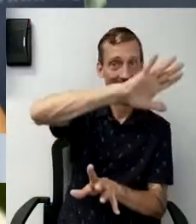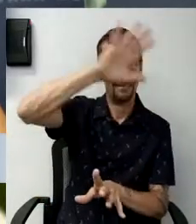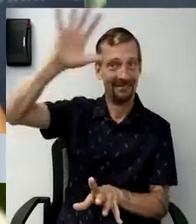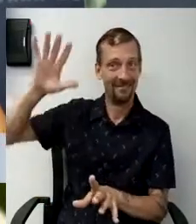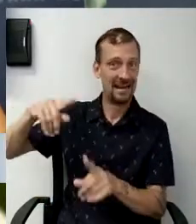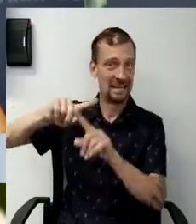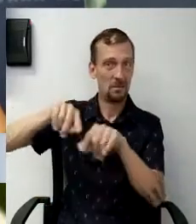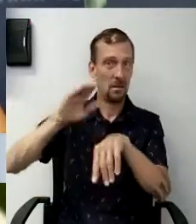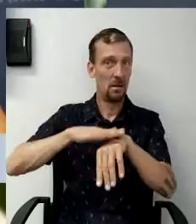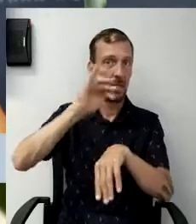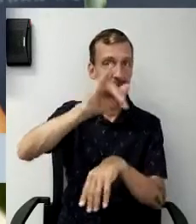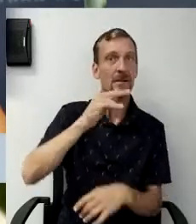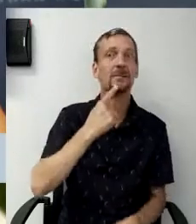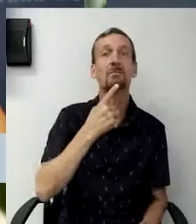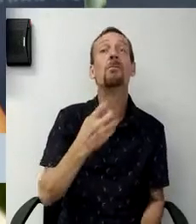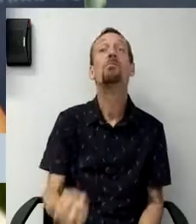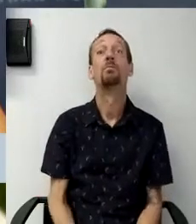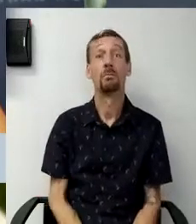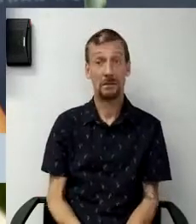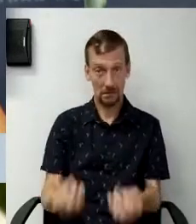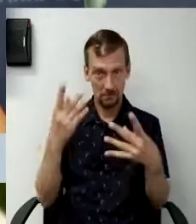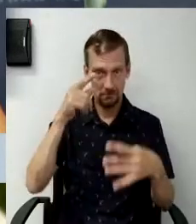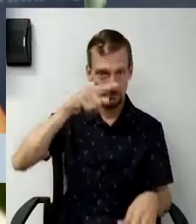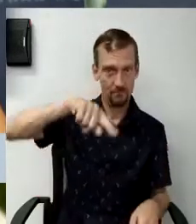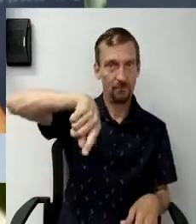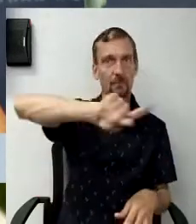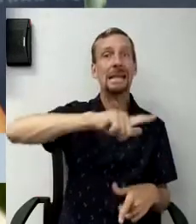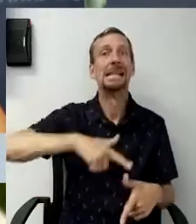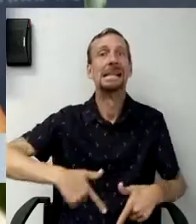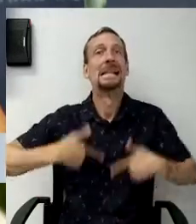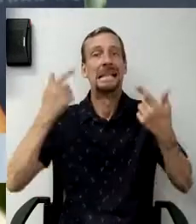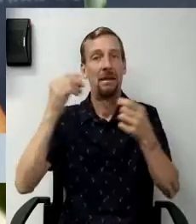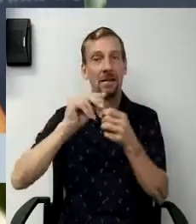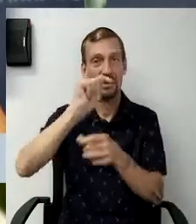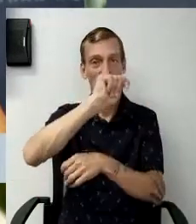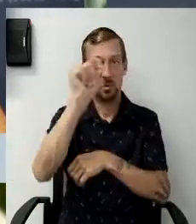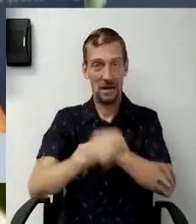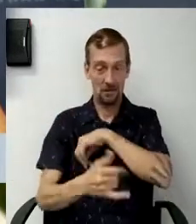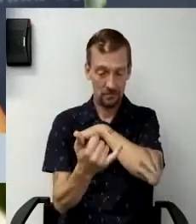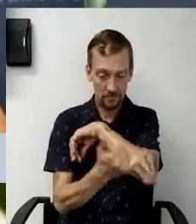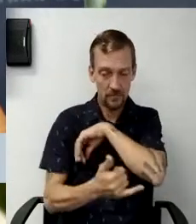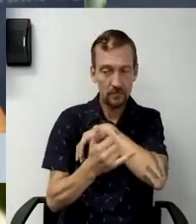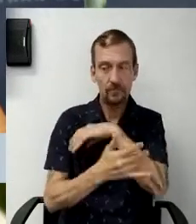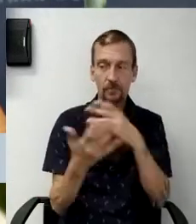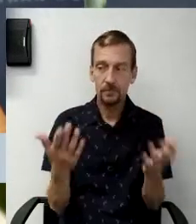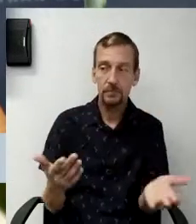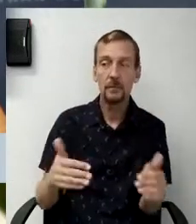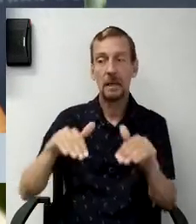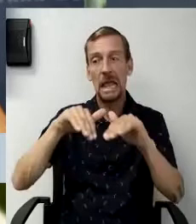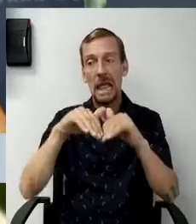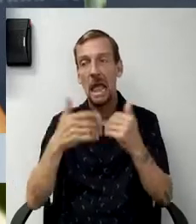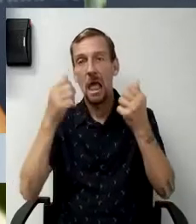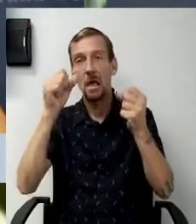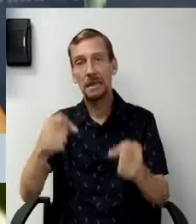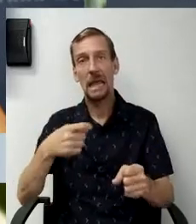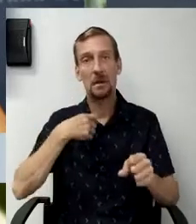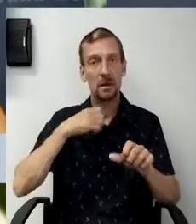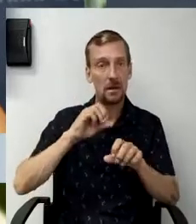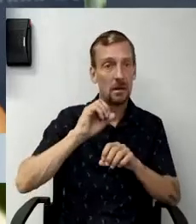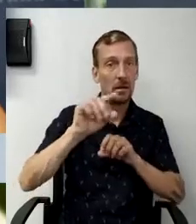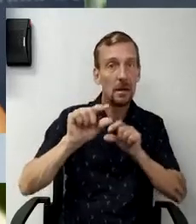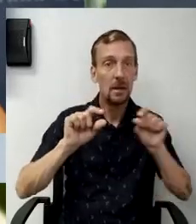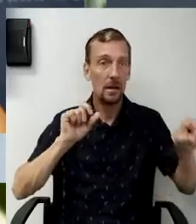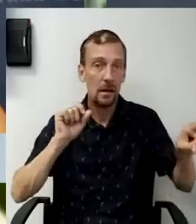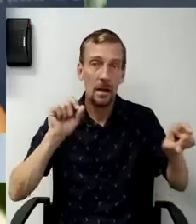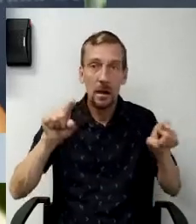then they'll have to determine, okay, how many of those people reside in Tulare County, and how will we disseminate